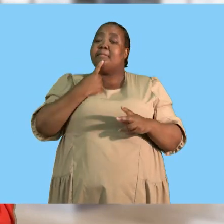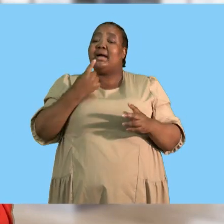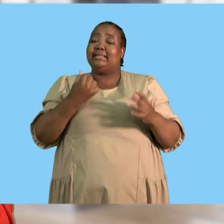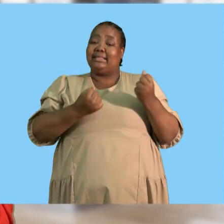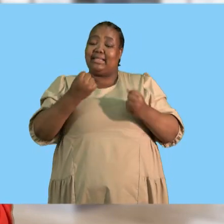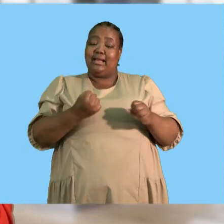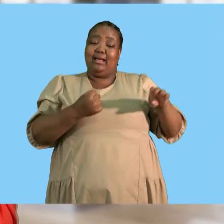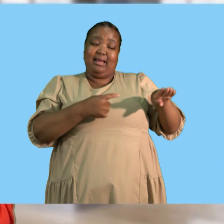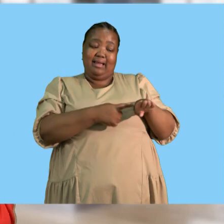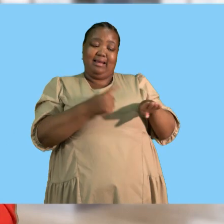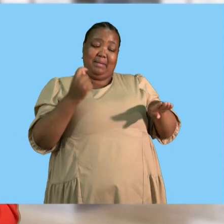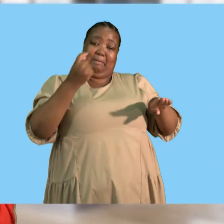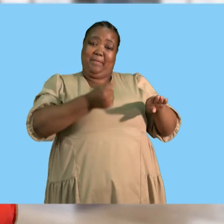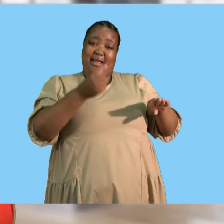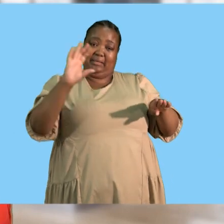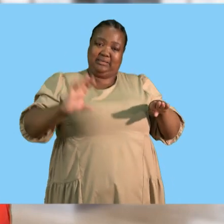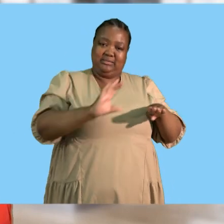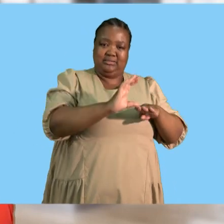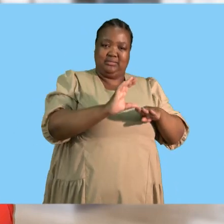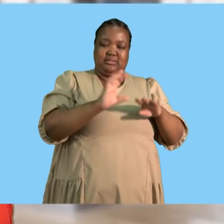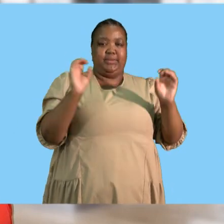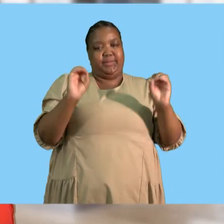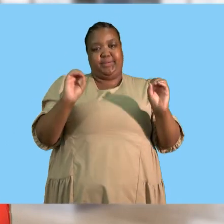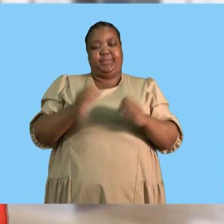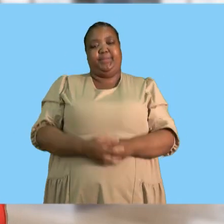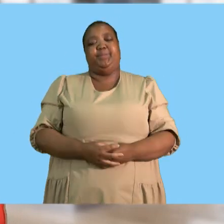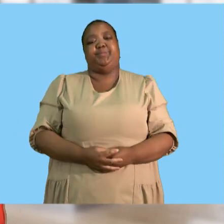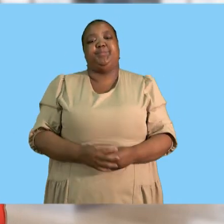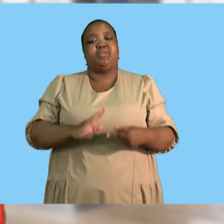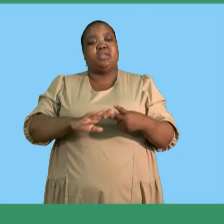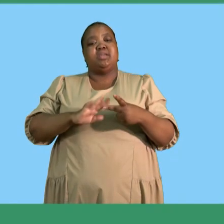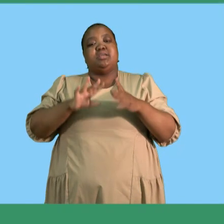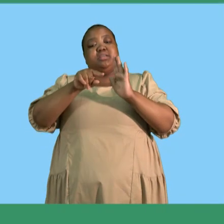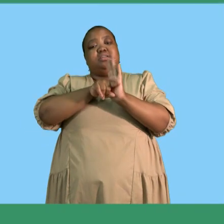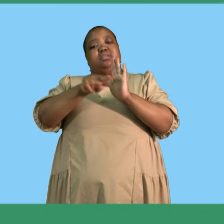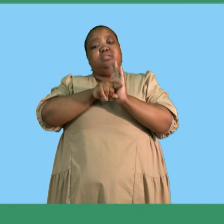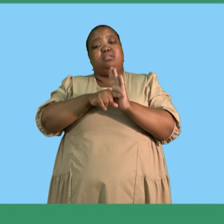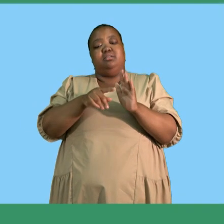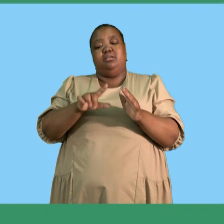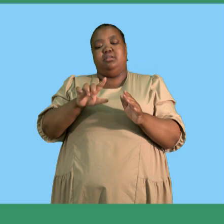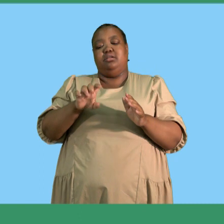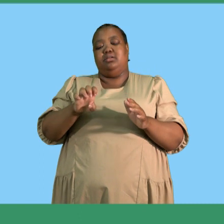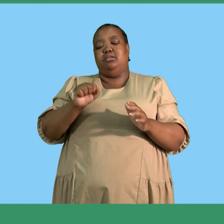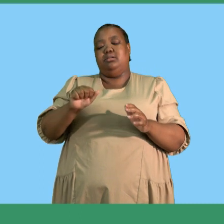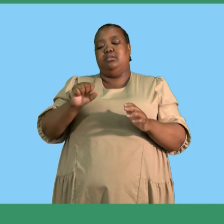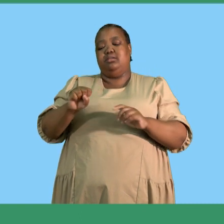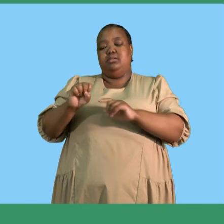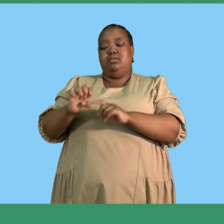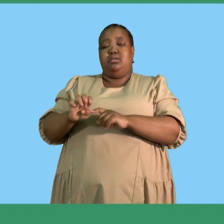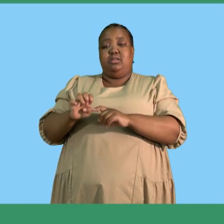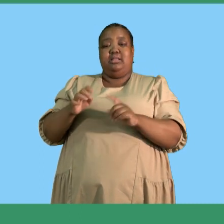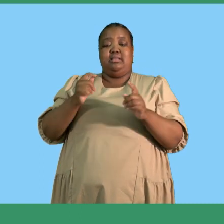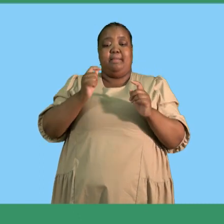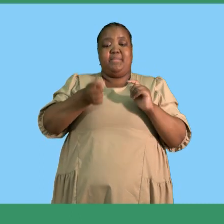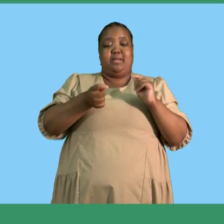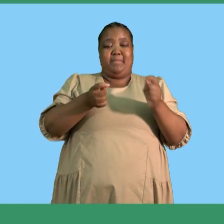car itself at its original price. The disadvantage is that the lease payments are regarded as